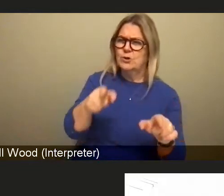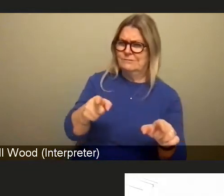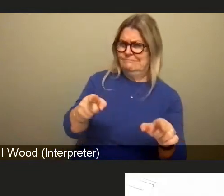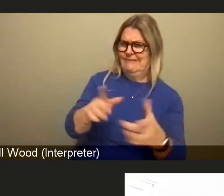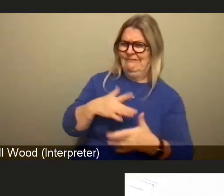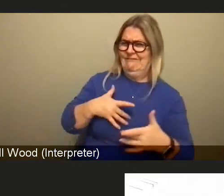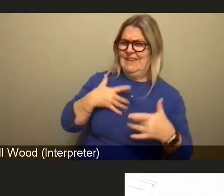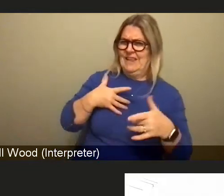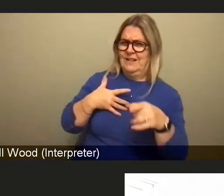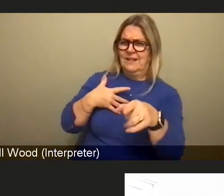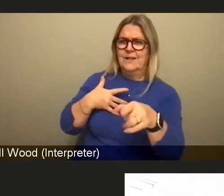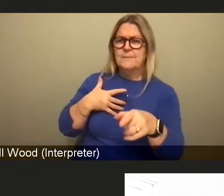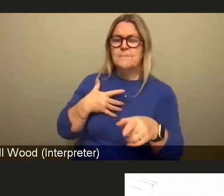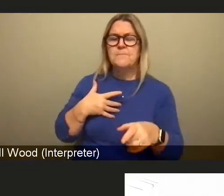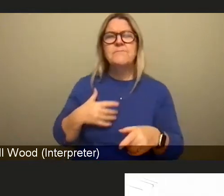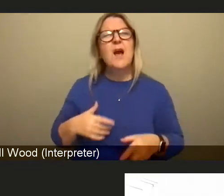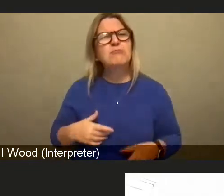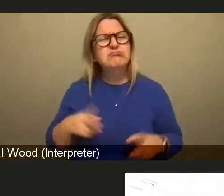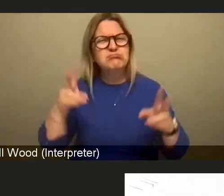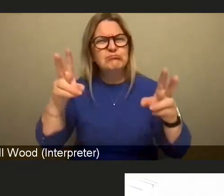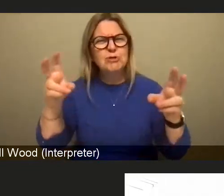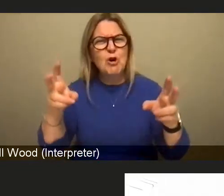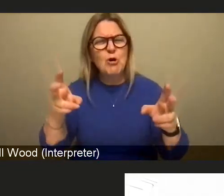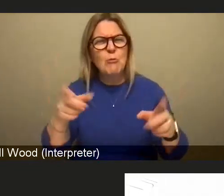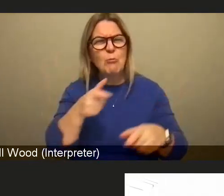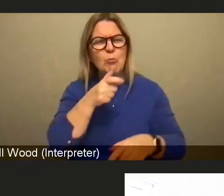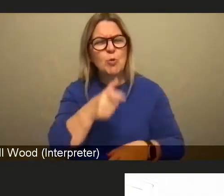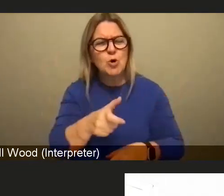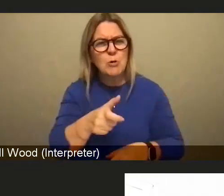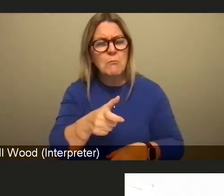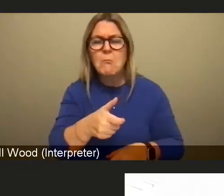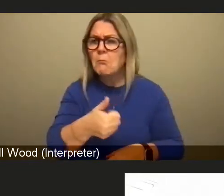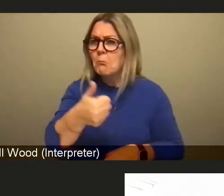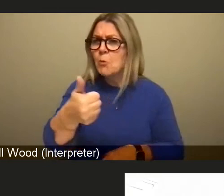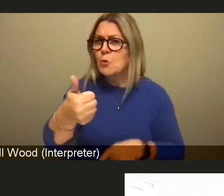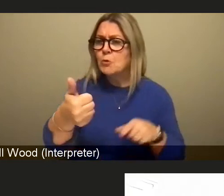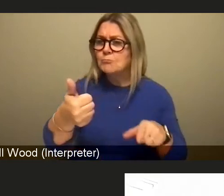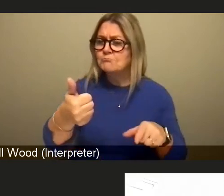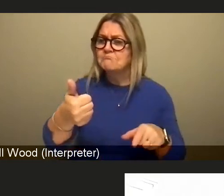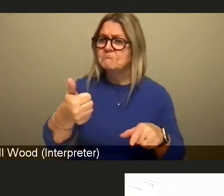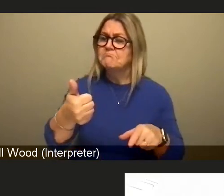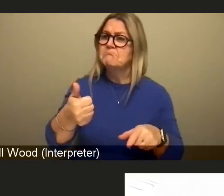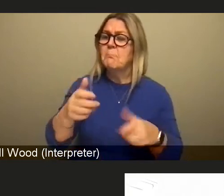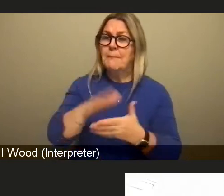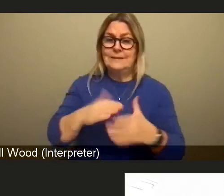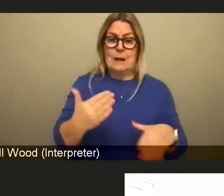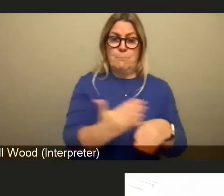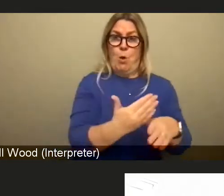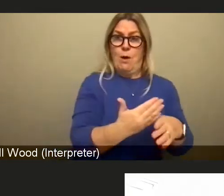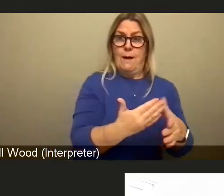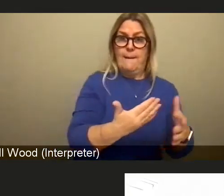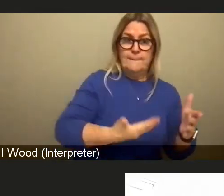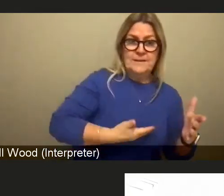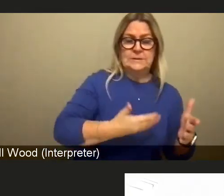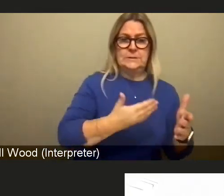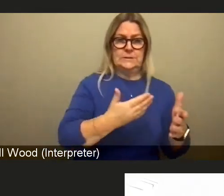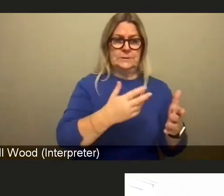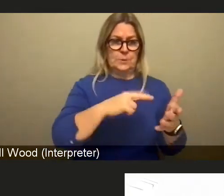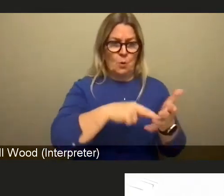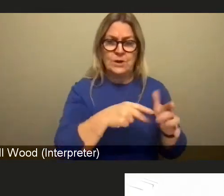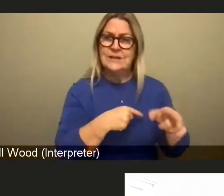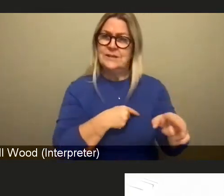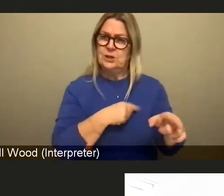So I think the term is very good at conveying the ability of employers to create inclusive employment